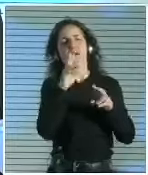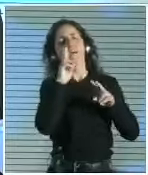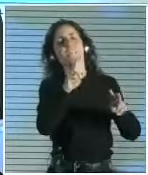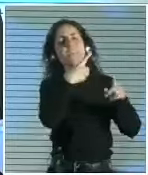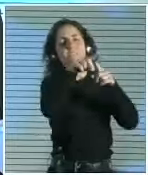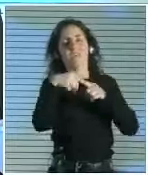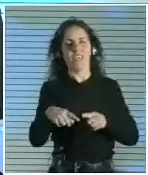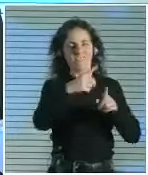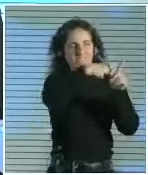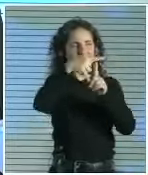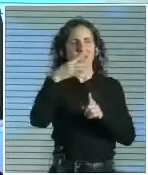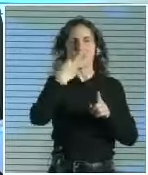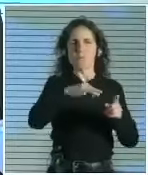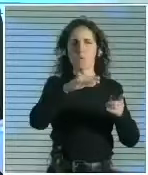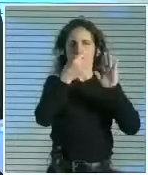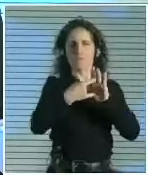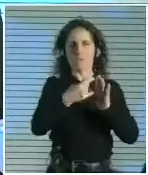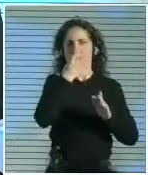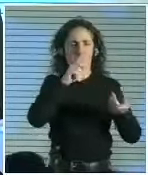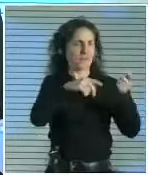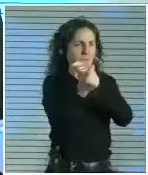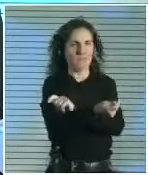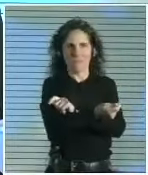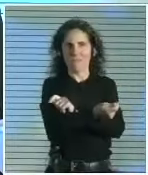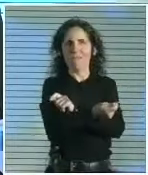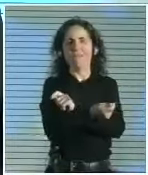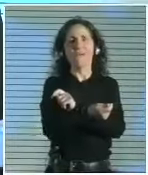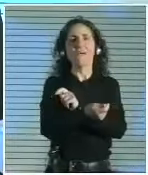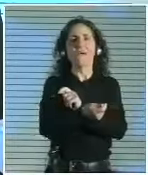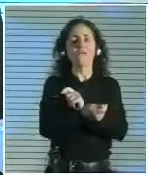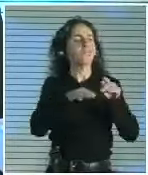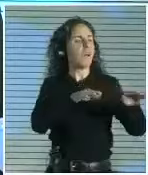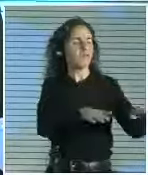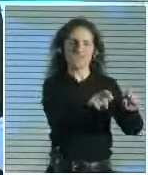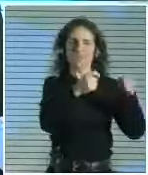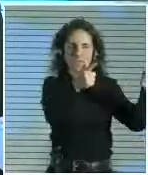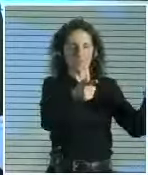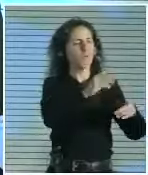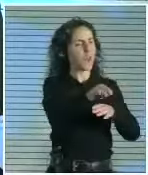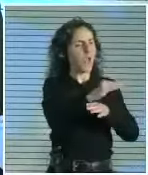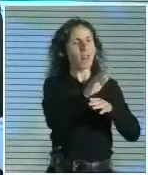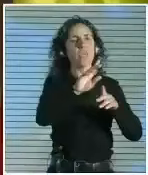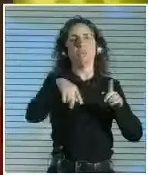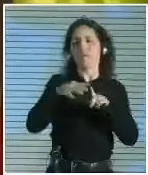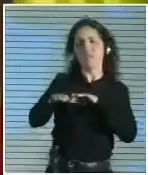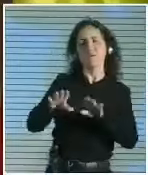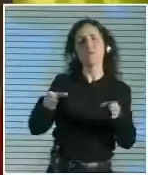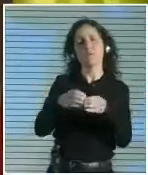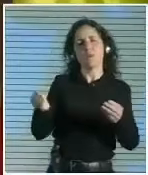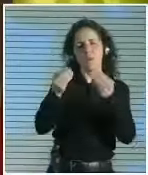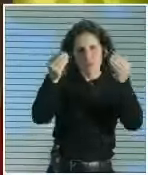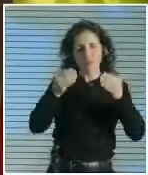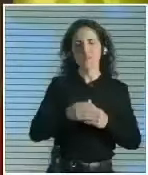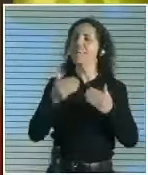for nature and also for all of our communities that we serve and live in. Thank you, Sam. And actually, by addressing food